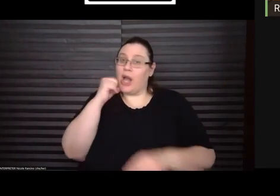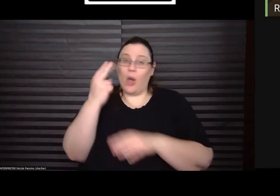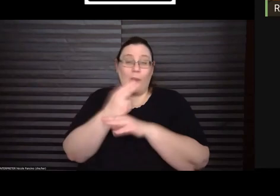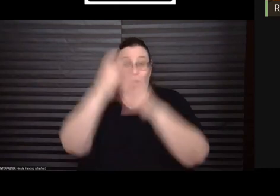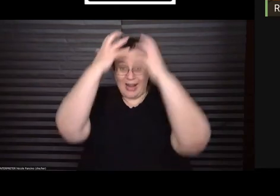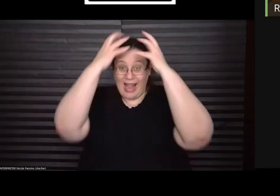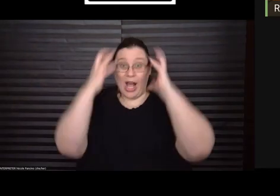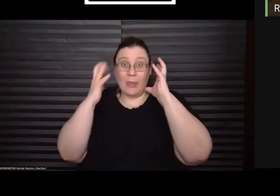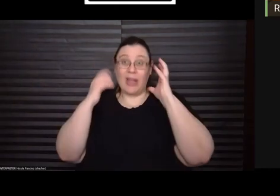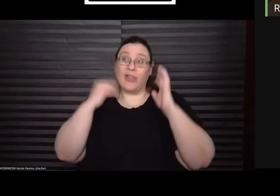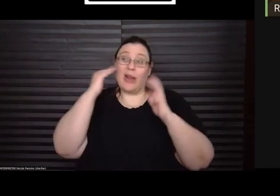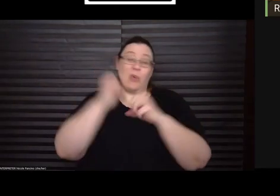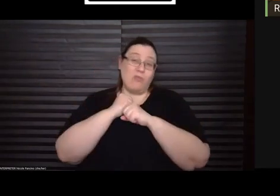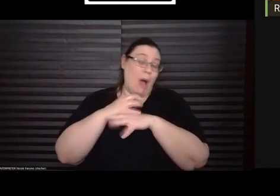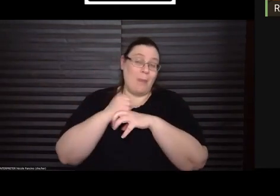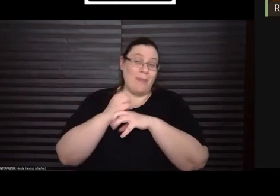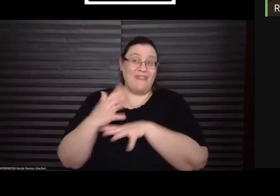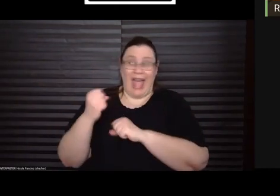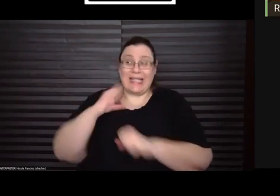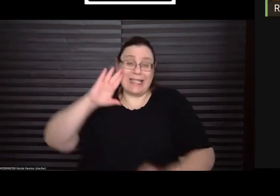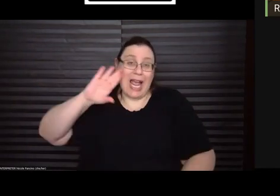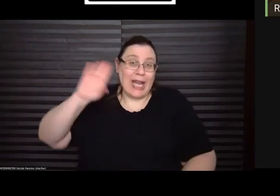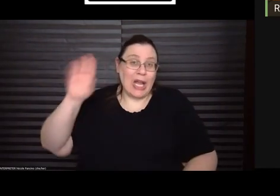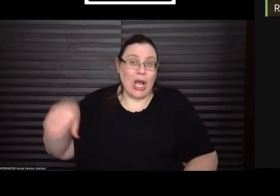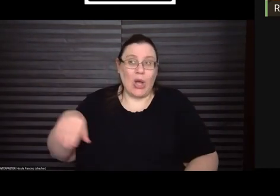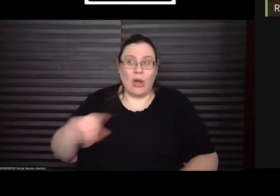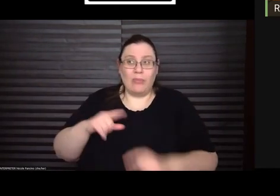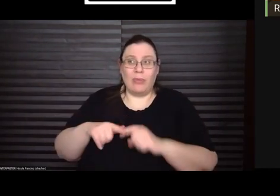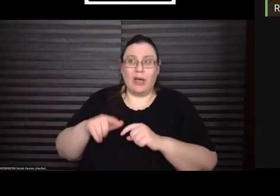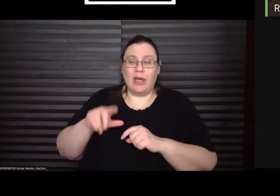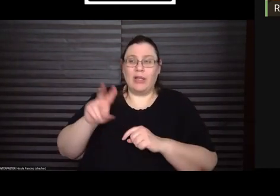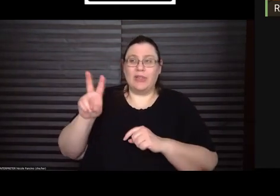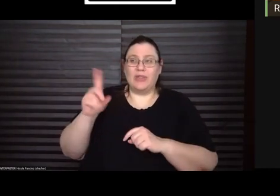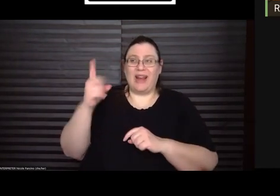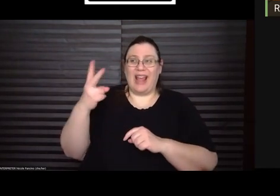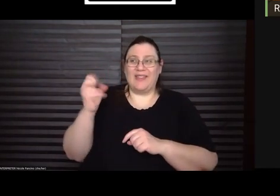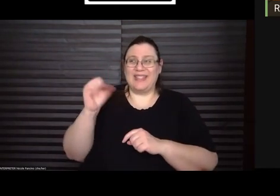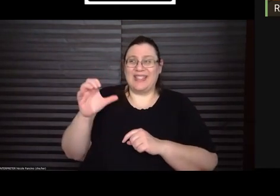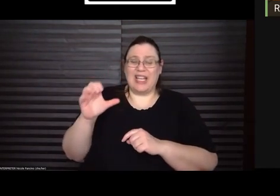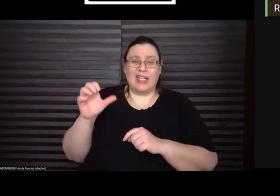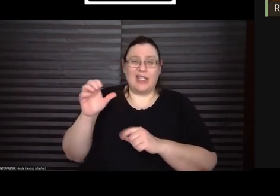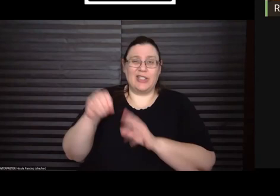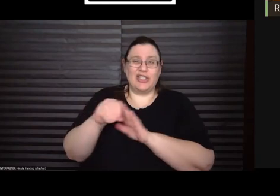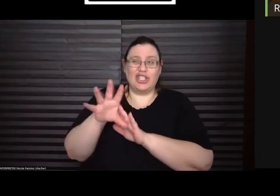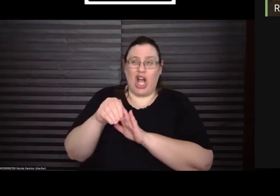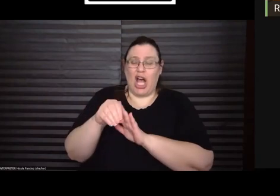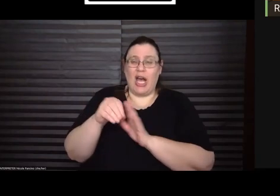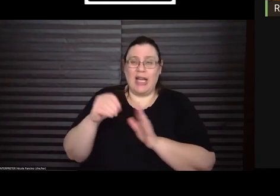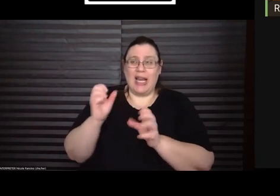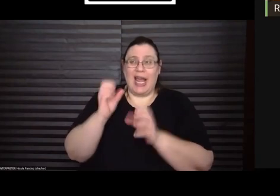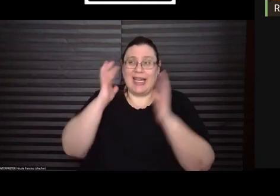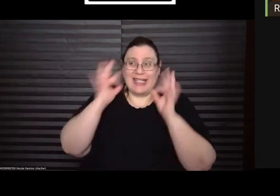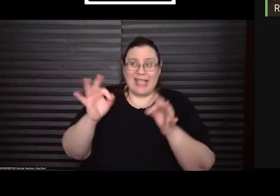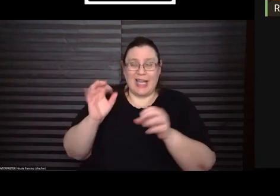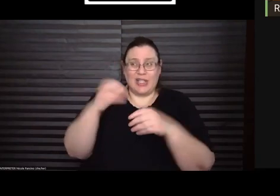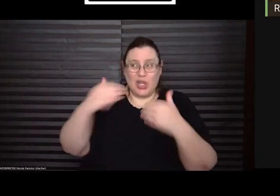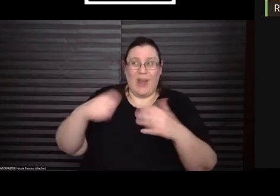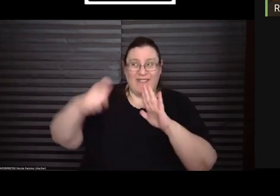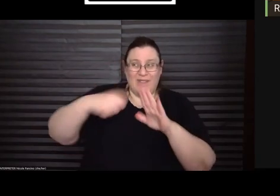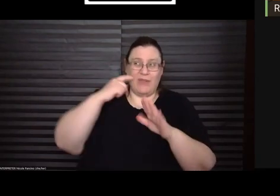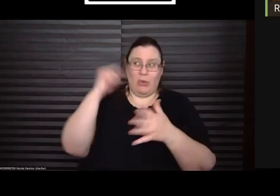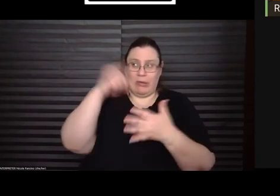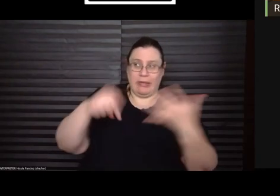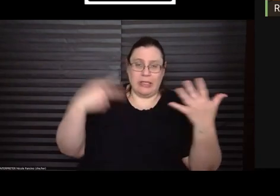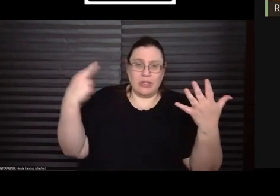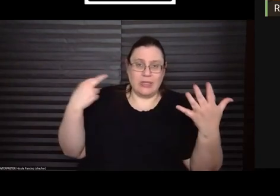on, their head will explode like very quickly, but it's just like a 2.5 second shot. And I made that decision for these various reasons or